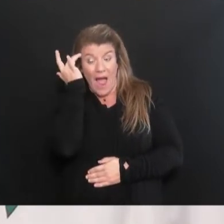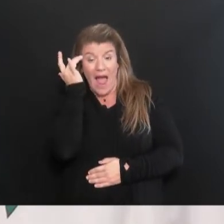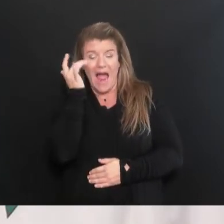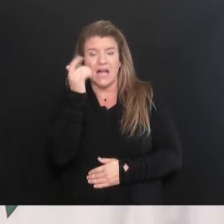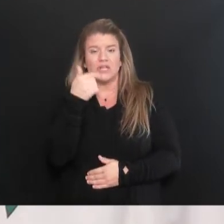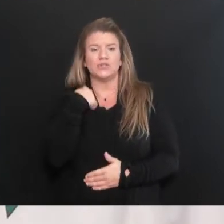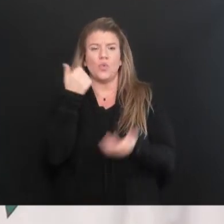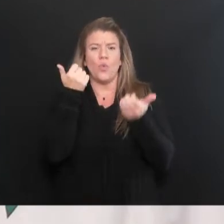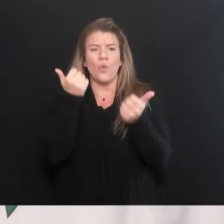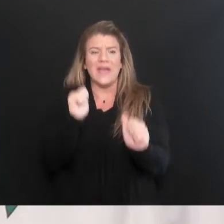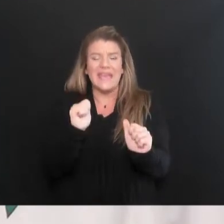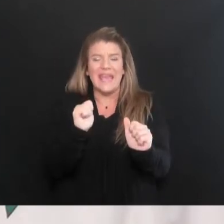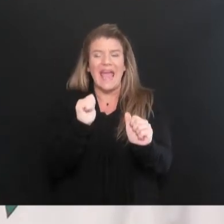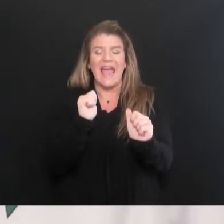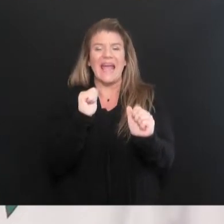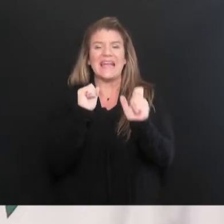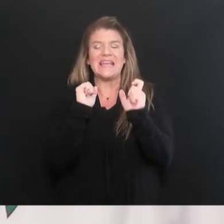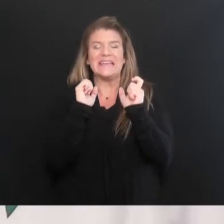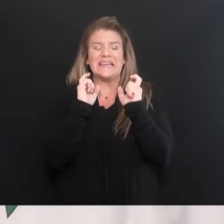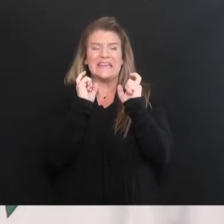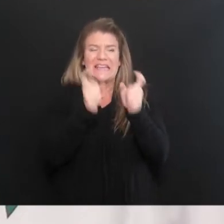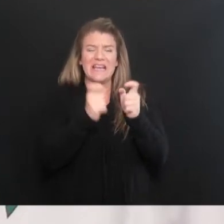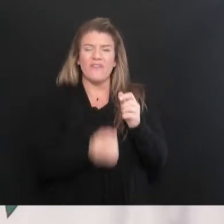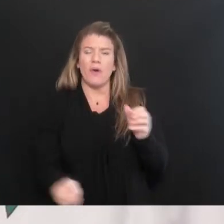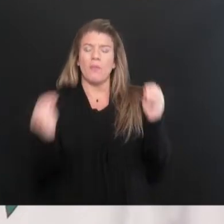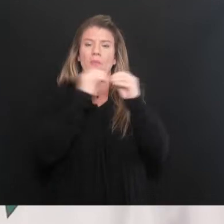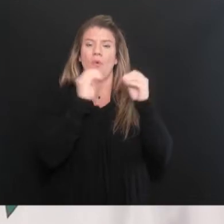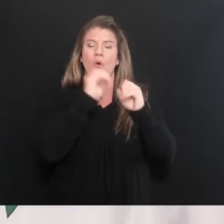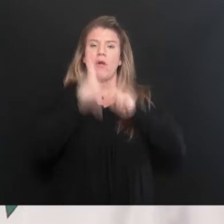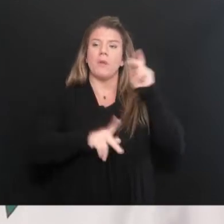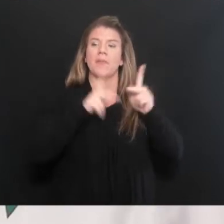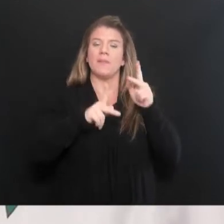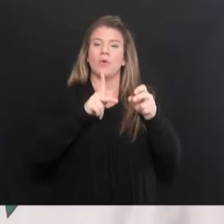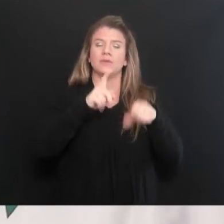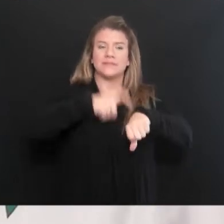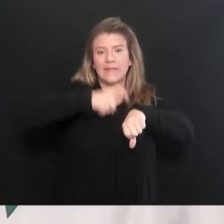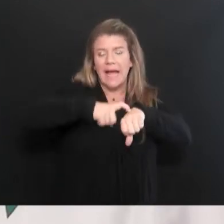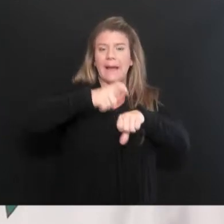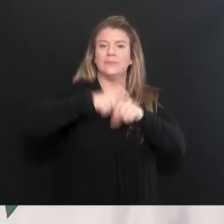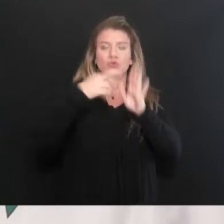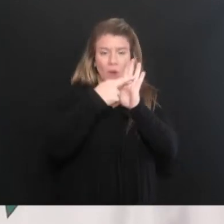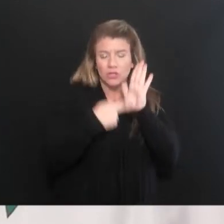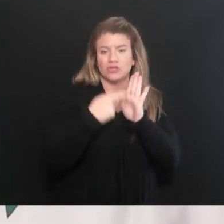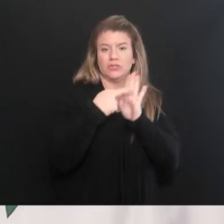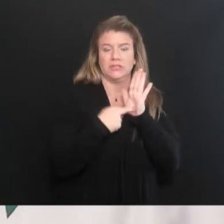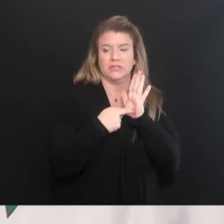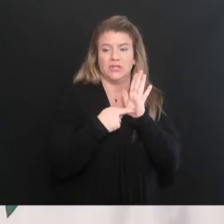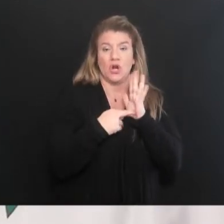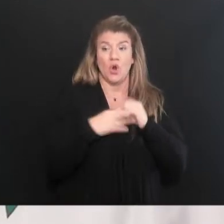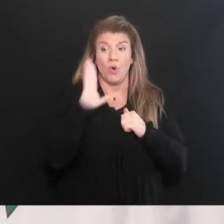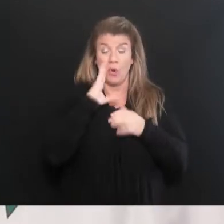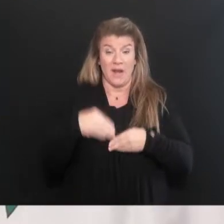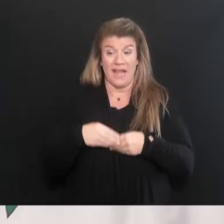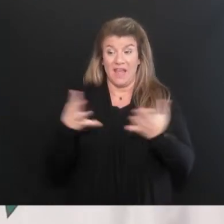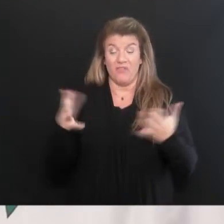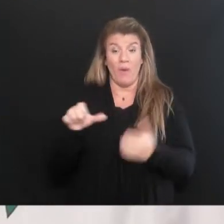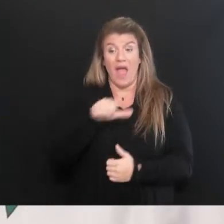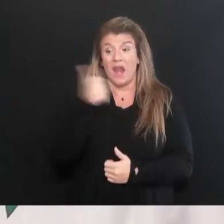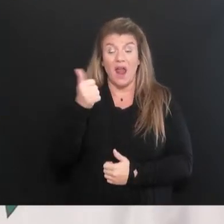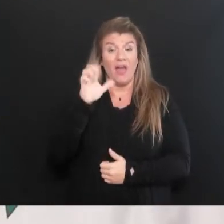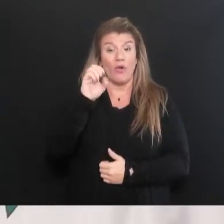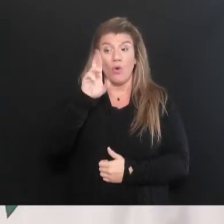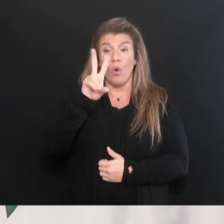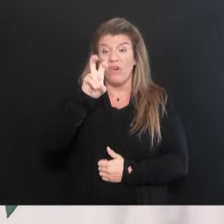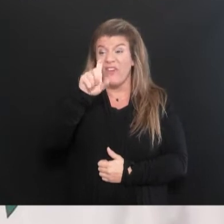just give more and more people the time to get registered and everything. We're going to be giving away another Corvette and lots